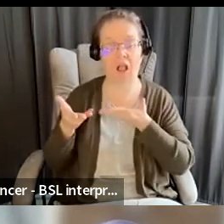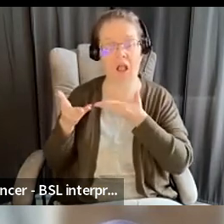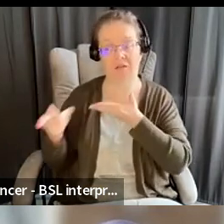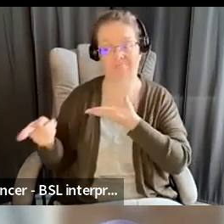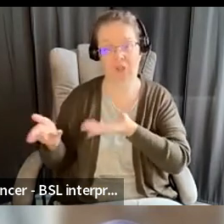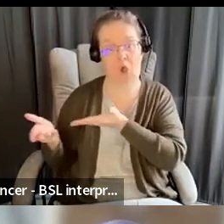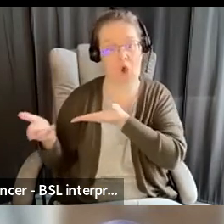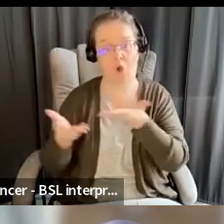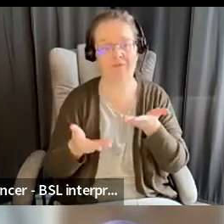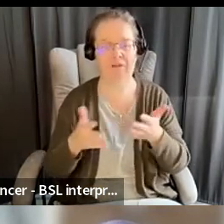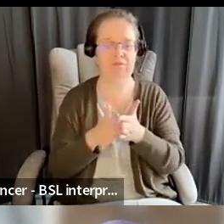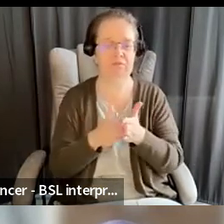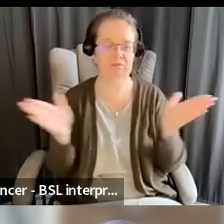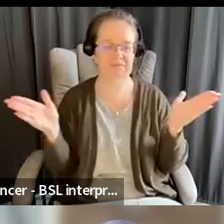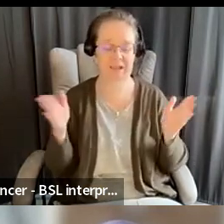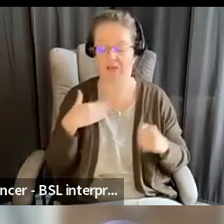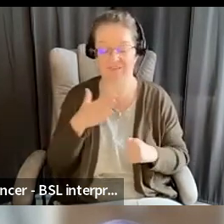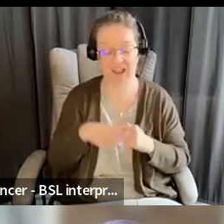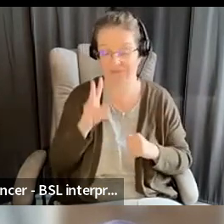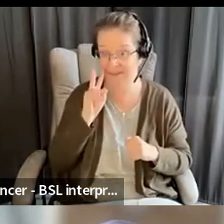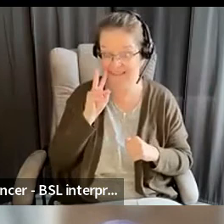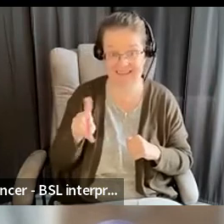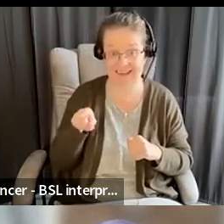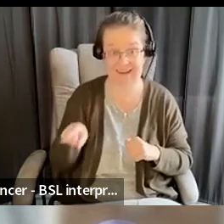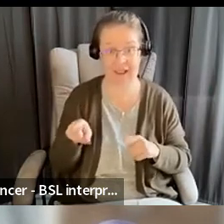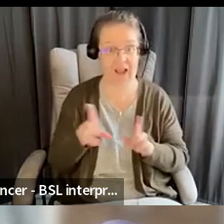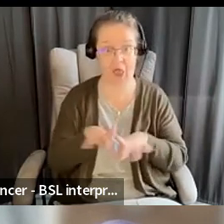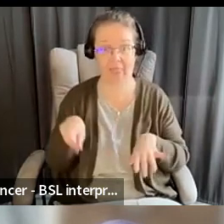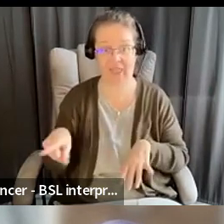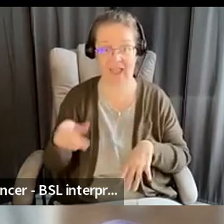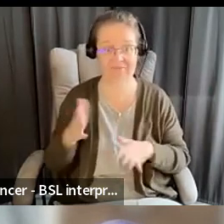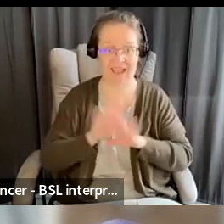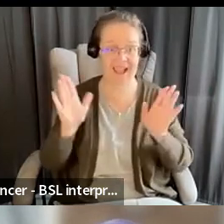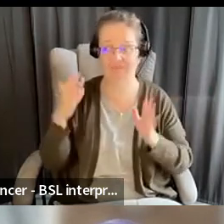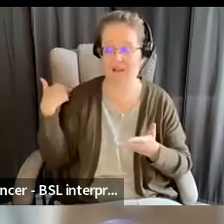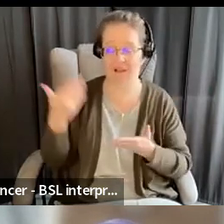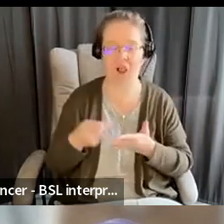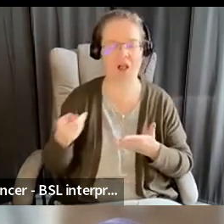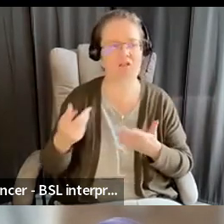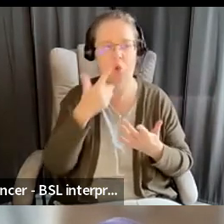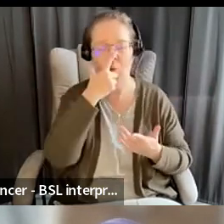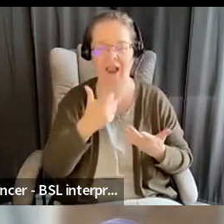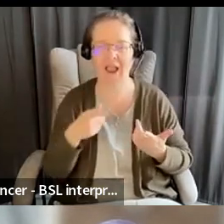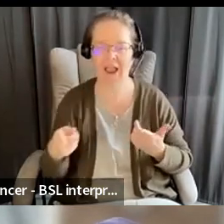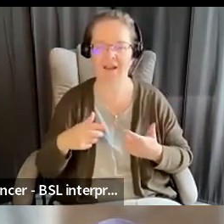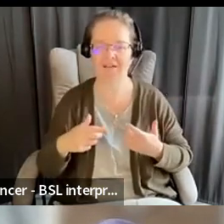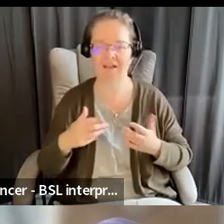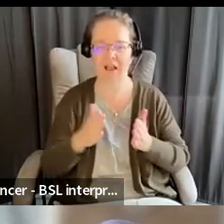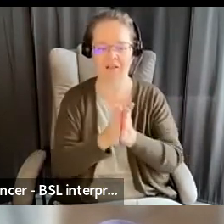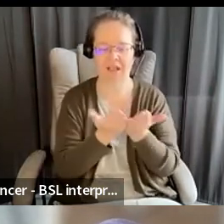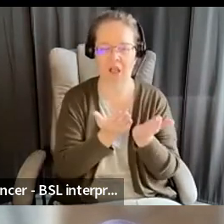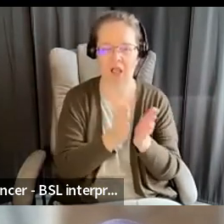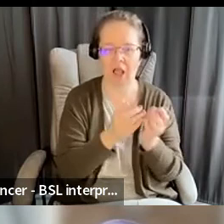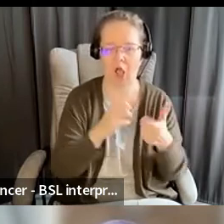wide range, as I've not seen anything like it in another organisation. And this ranges from your adjustments passport, your